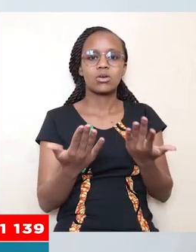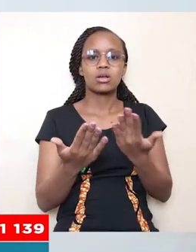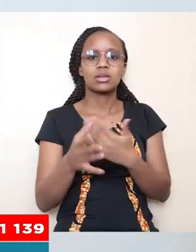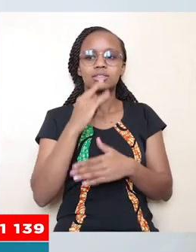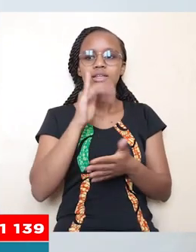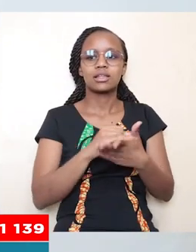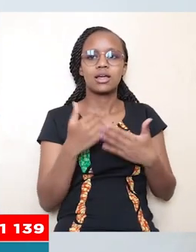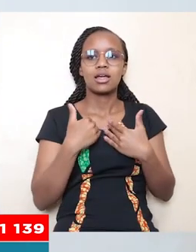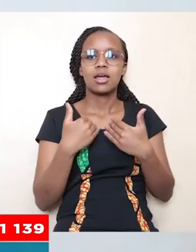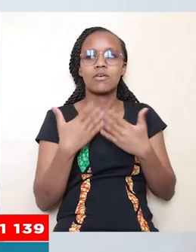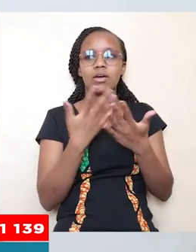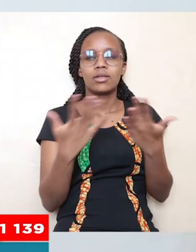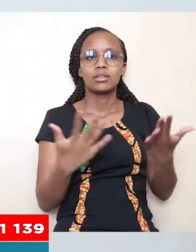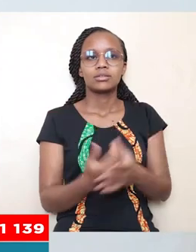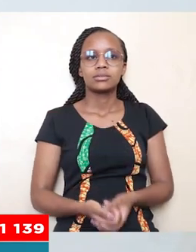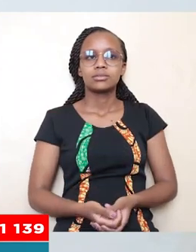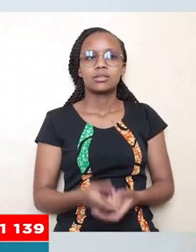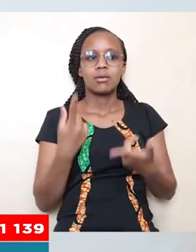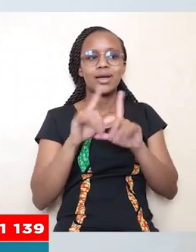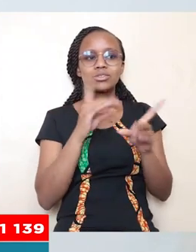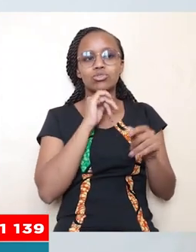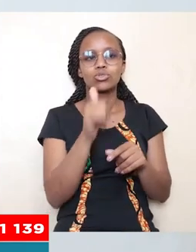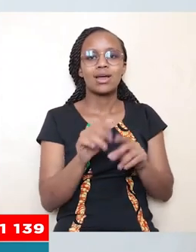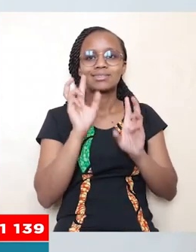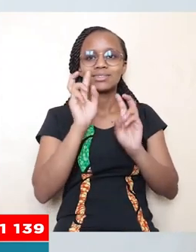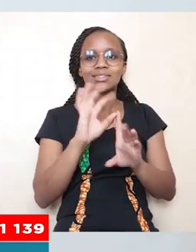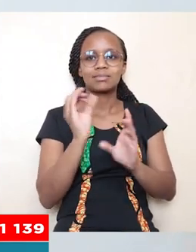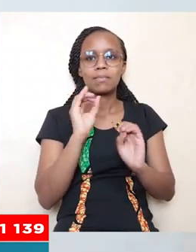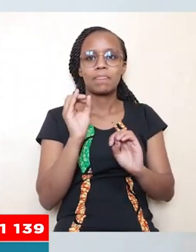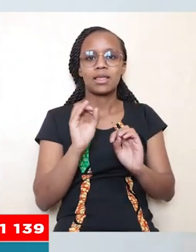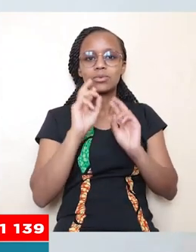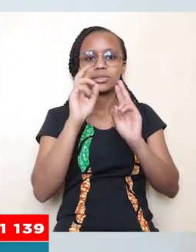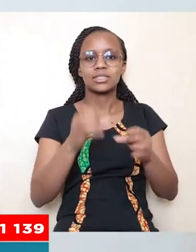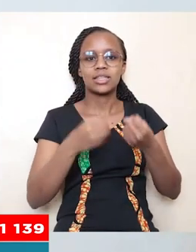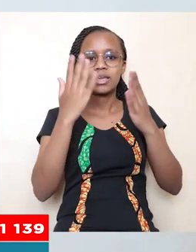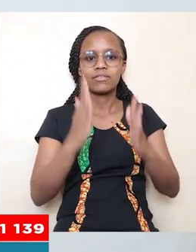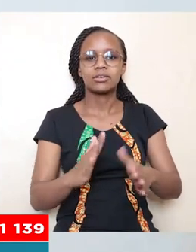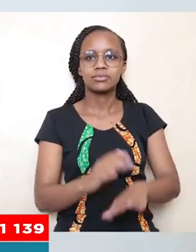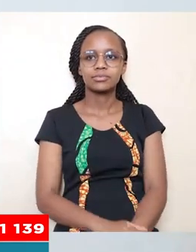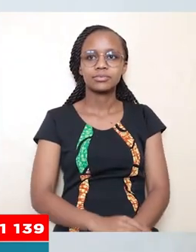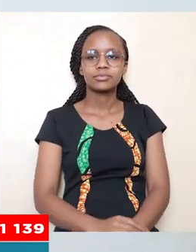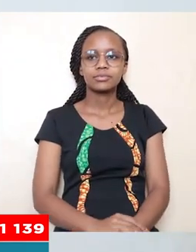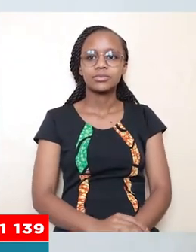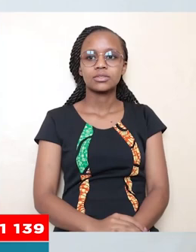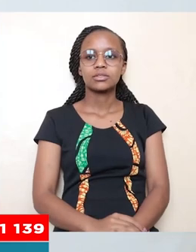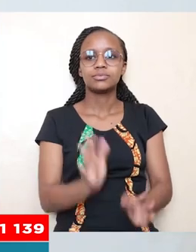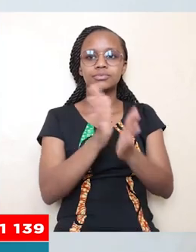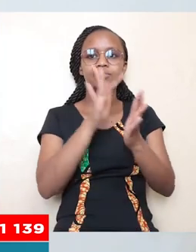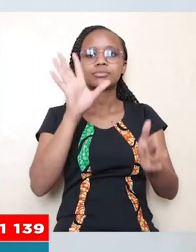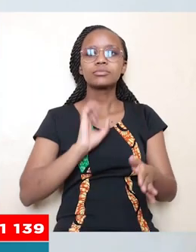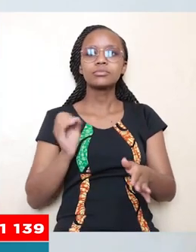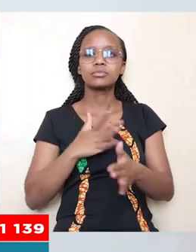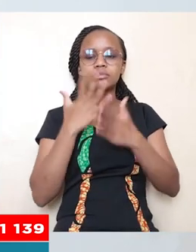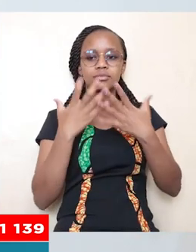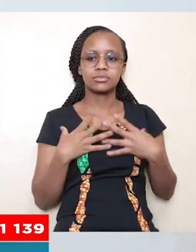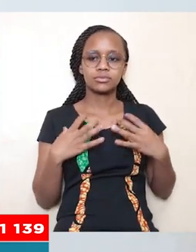that we have our properties, but we do not see them. We see the giver. We do not glorify our